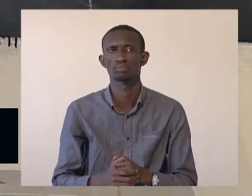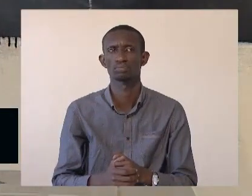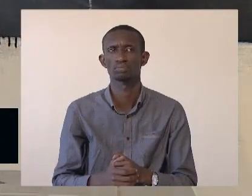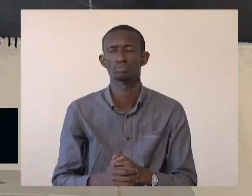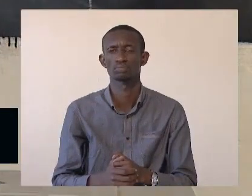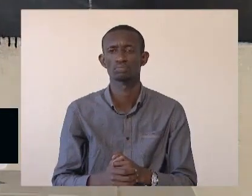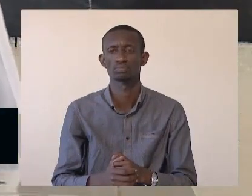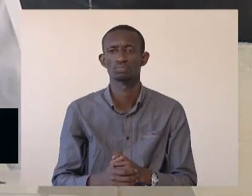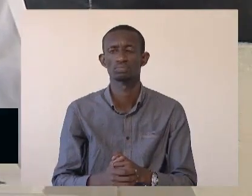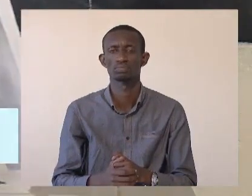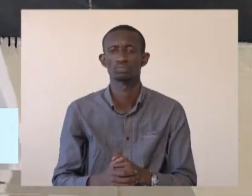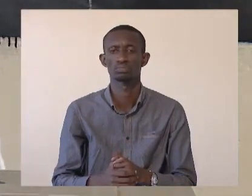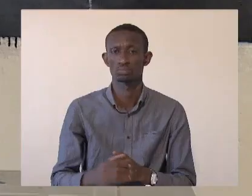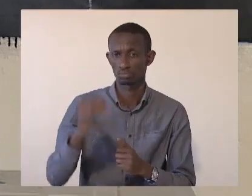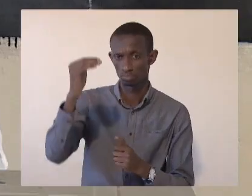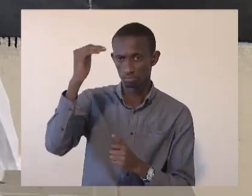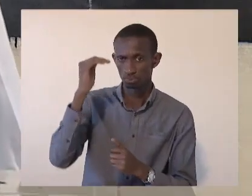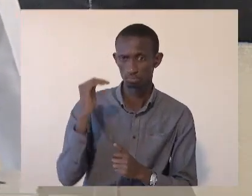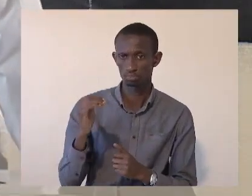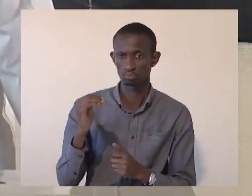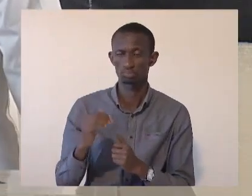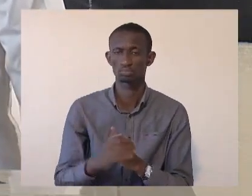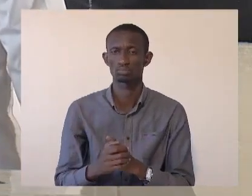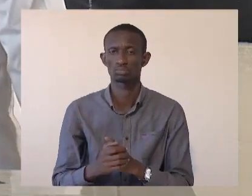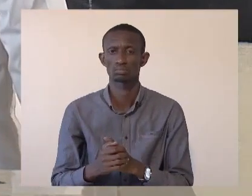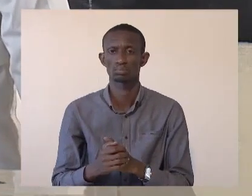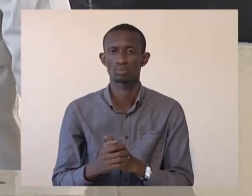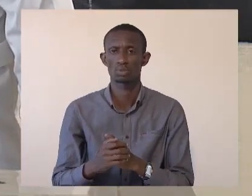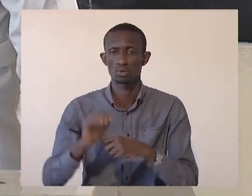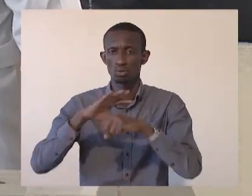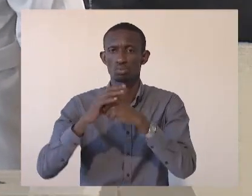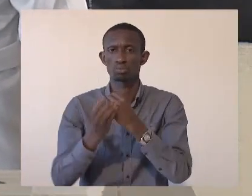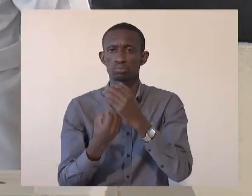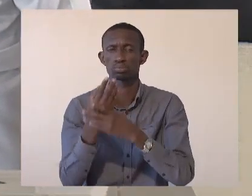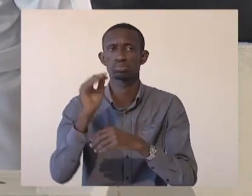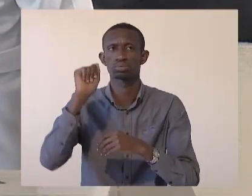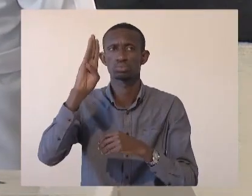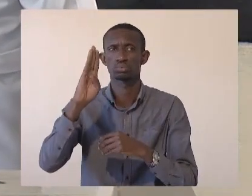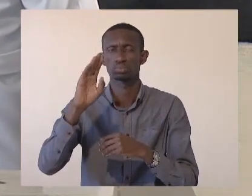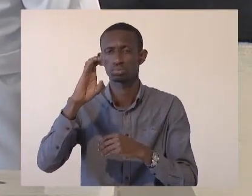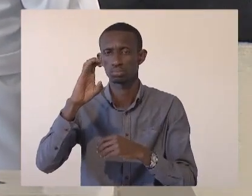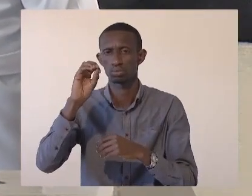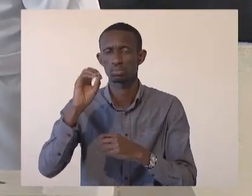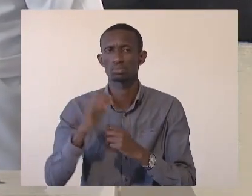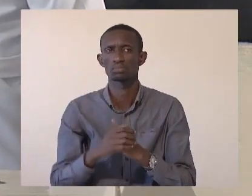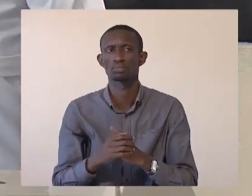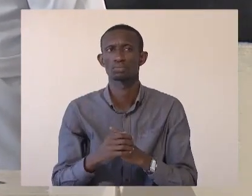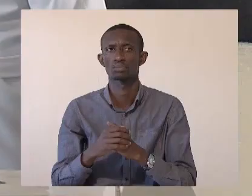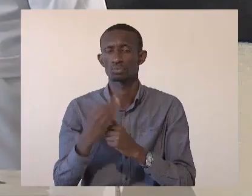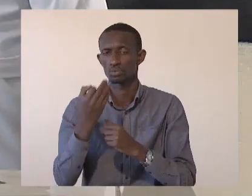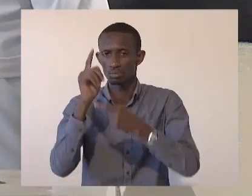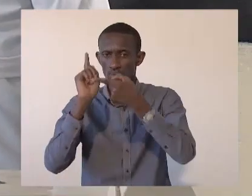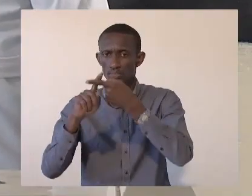And on this equation, we produce barium carbonate